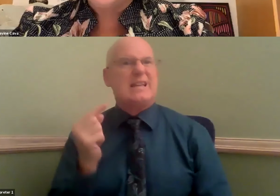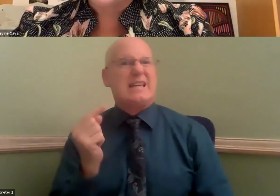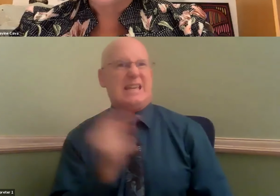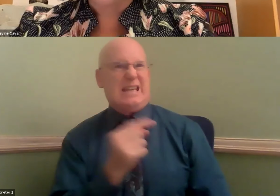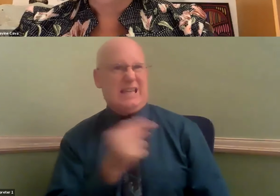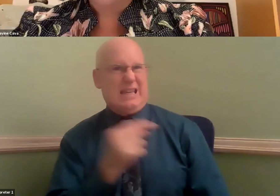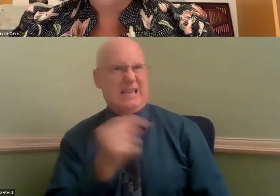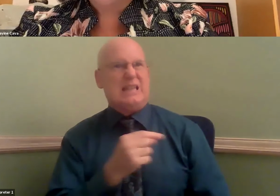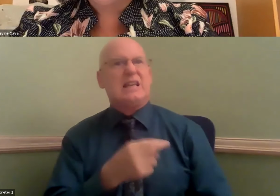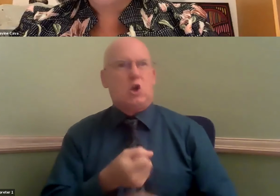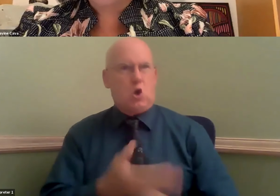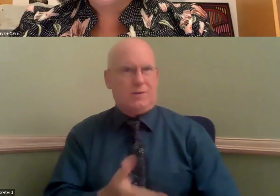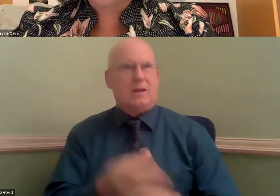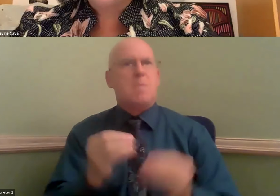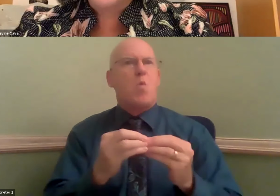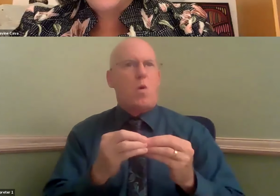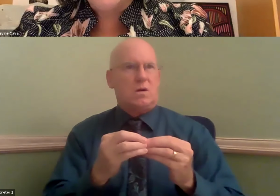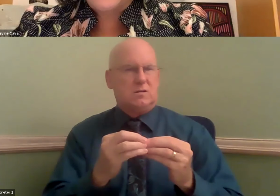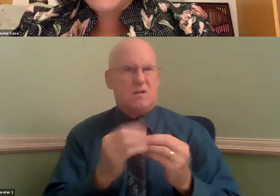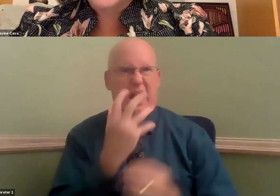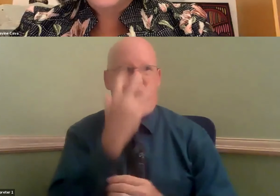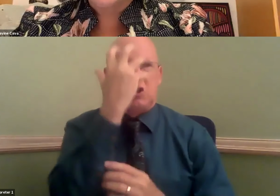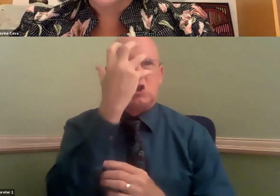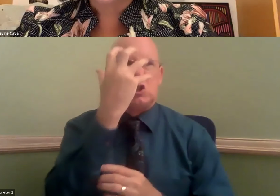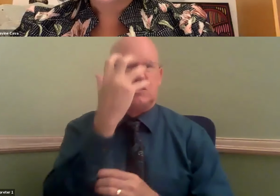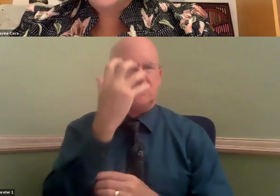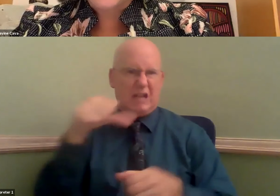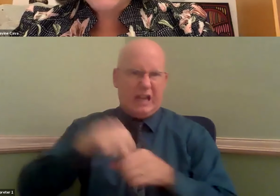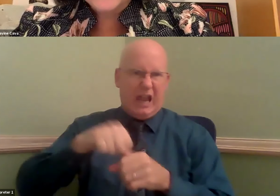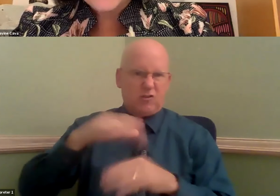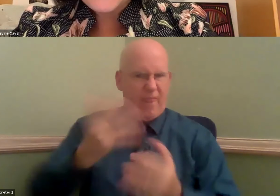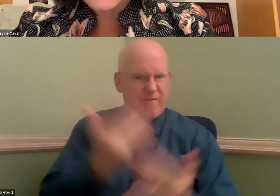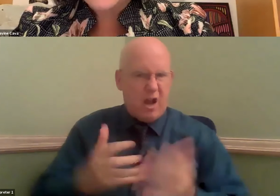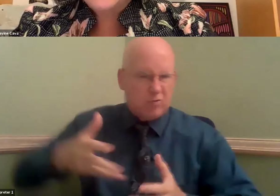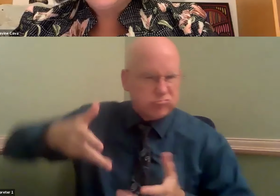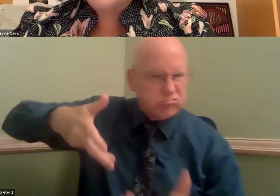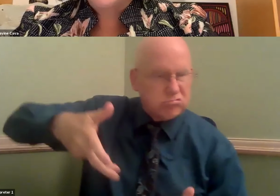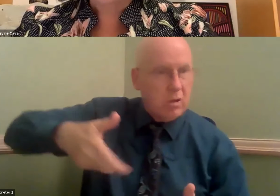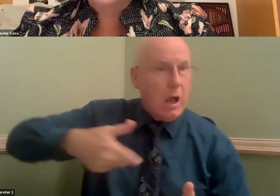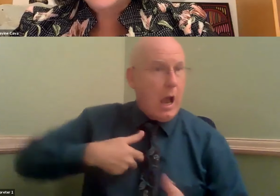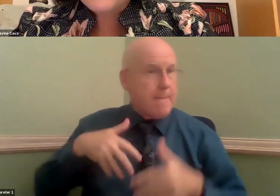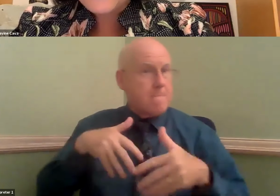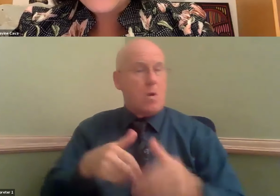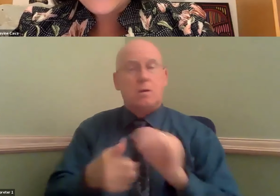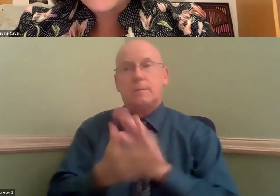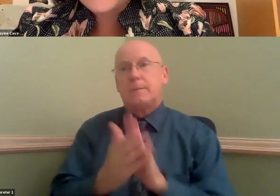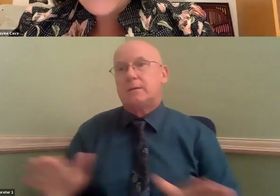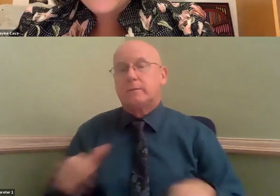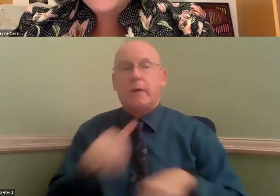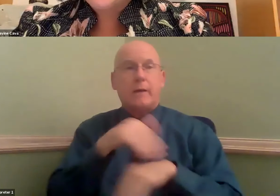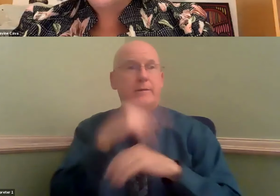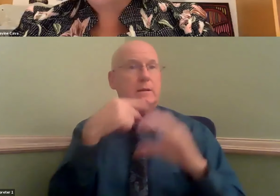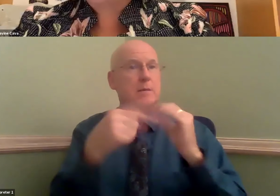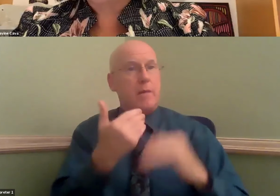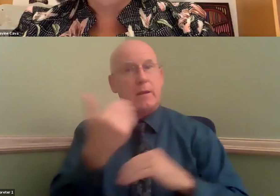pouring the fuel on the flames, because I marched peacefully. I sent an email the next